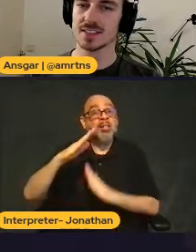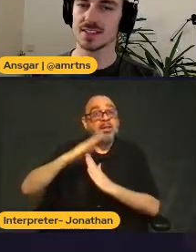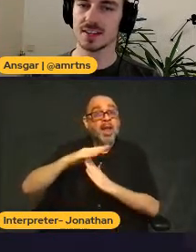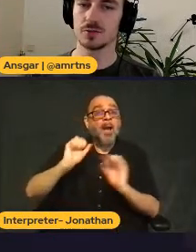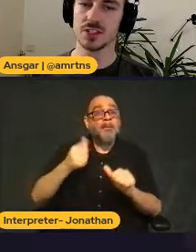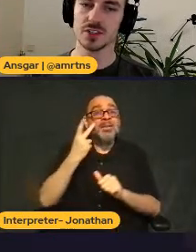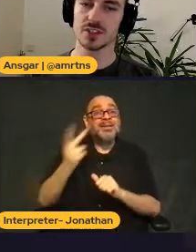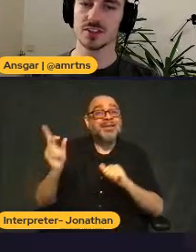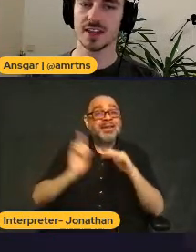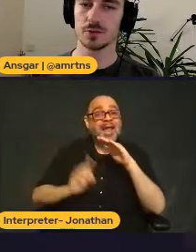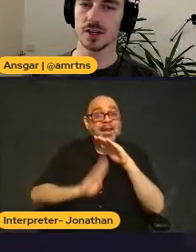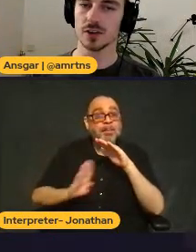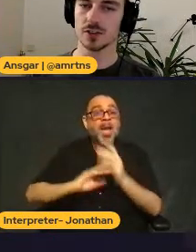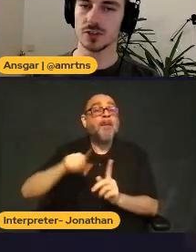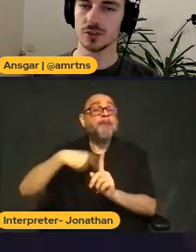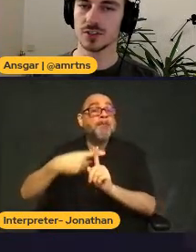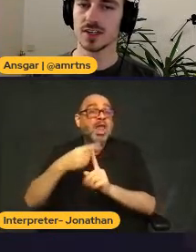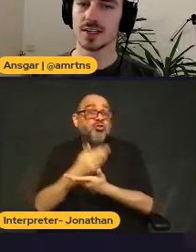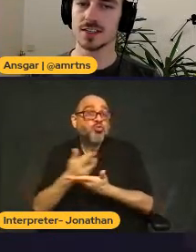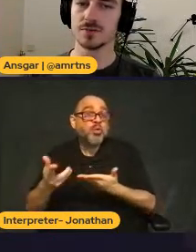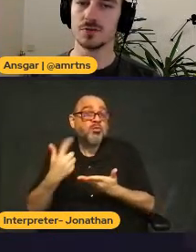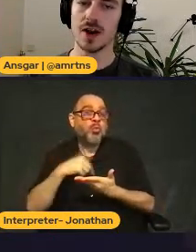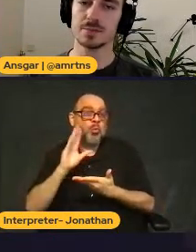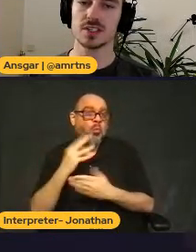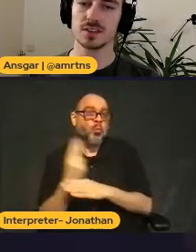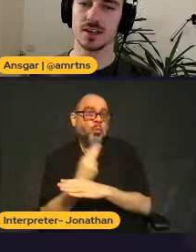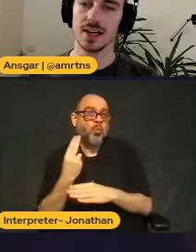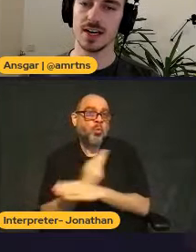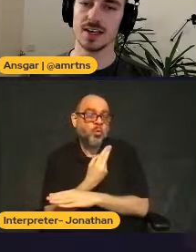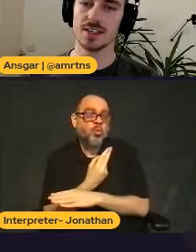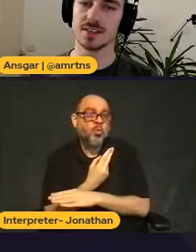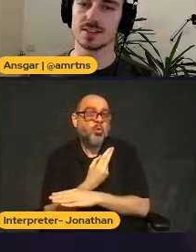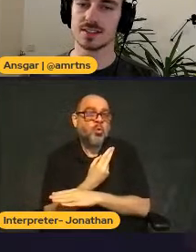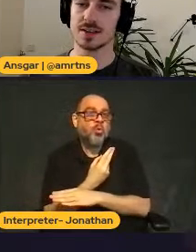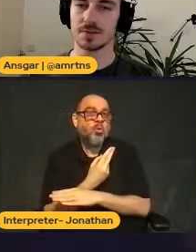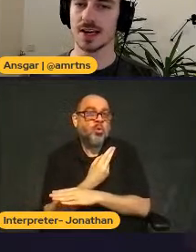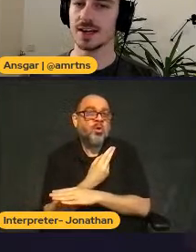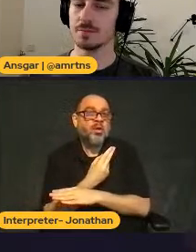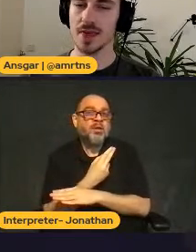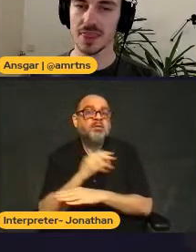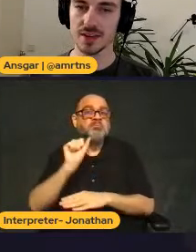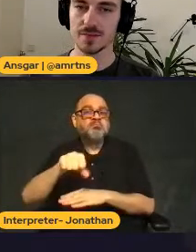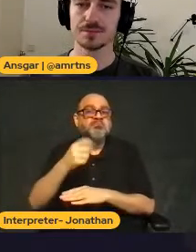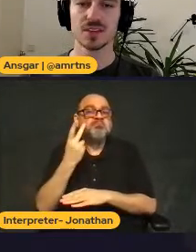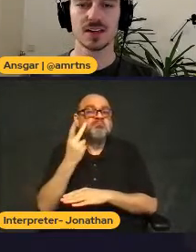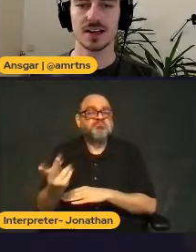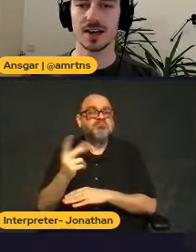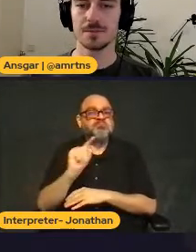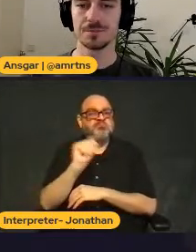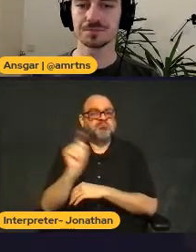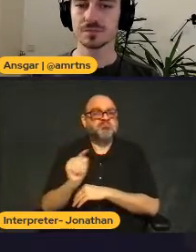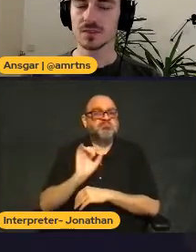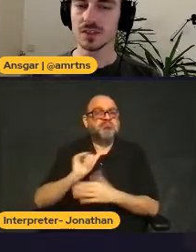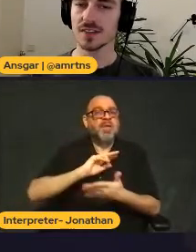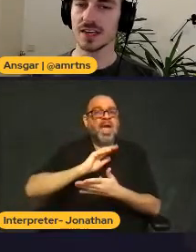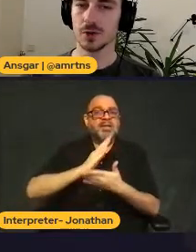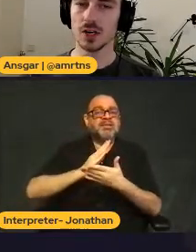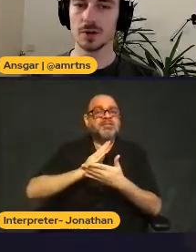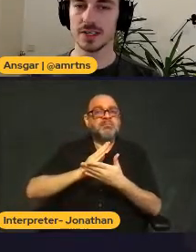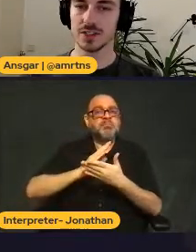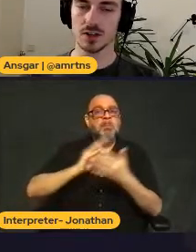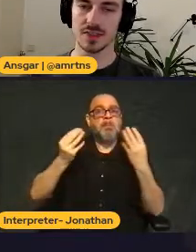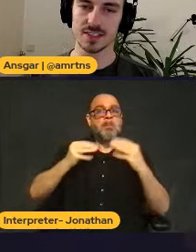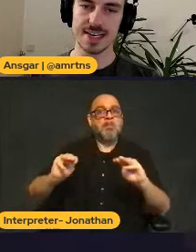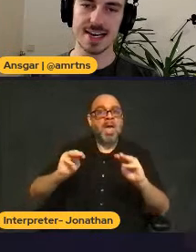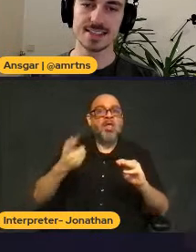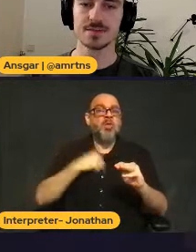database cluster resource that we are going to use is wrapped in some kind of method that we